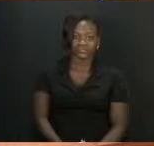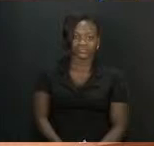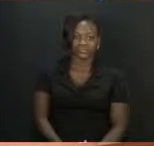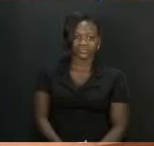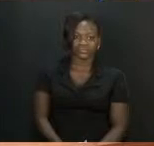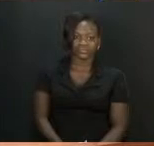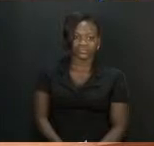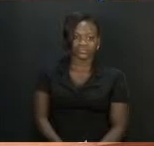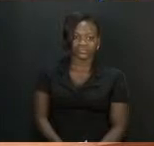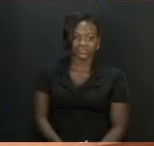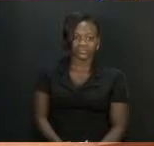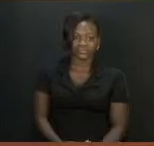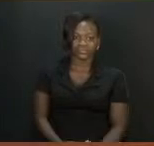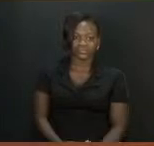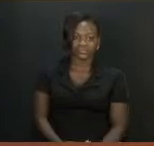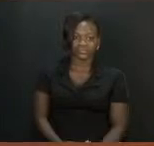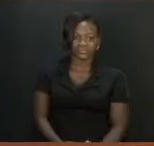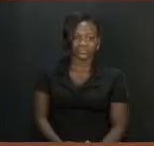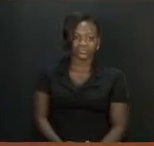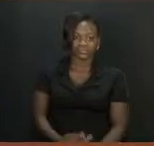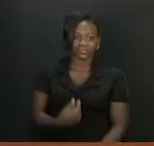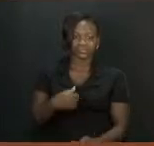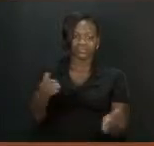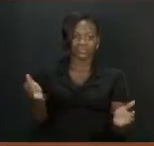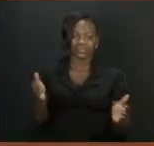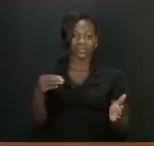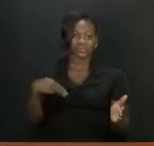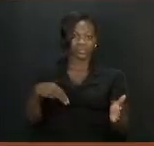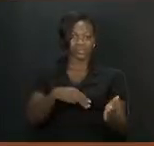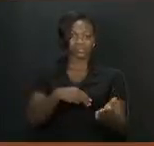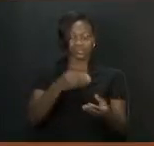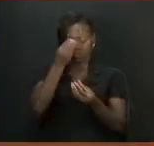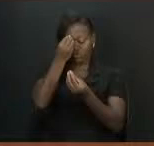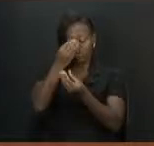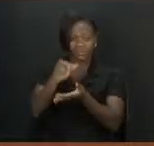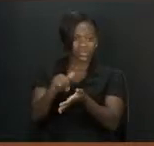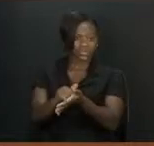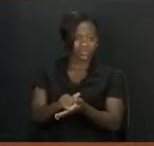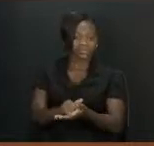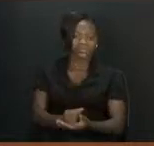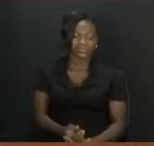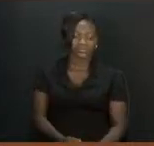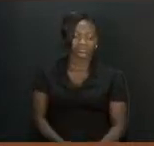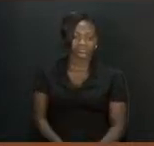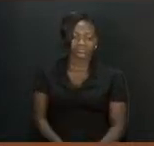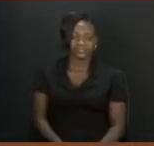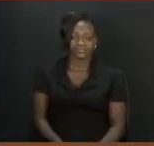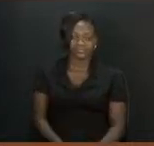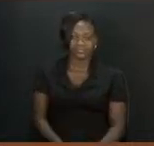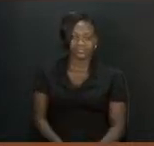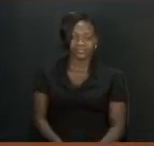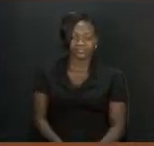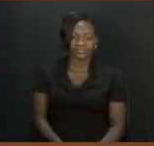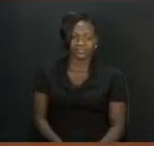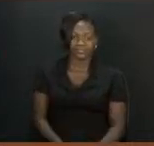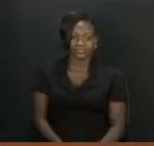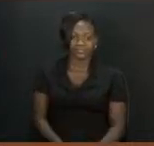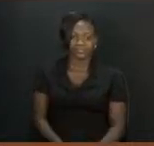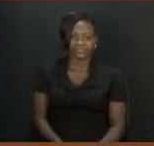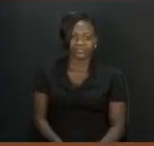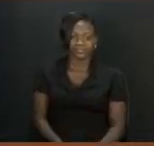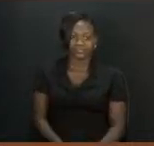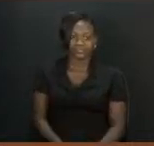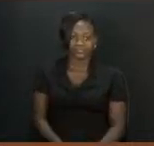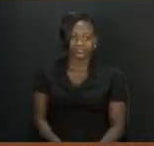Thank you very much. I urge members to take note accordingly. Okay, Speaker, I'm properly guided. Thank you so much. You're